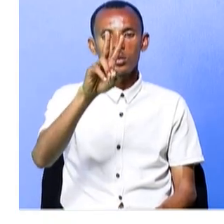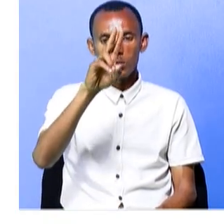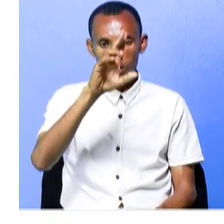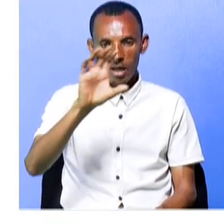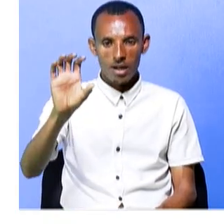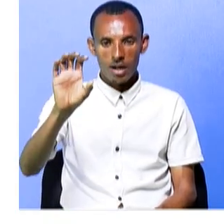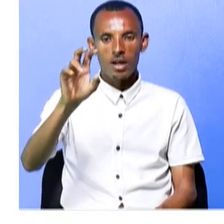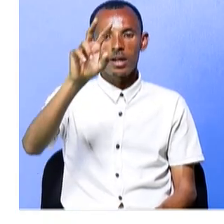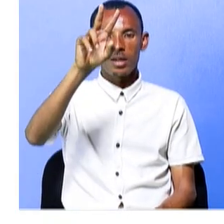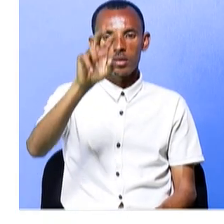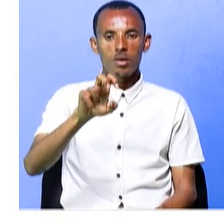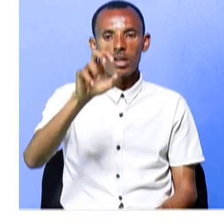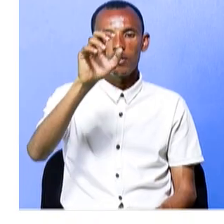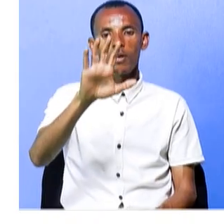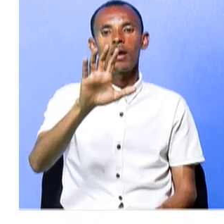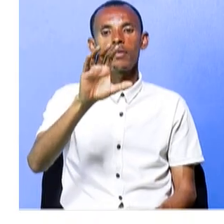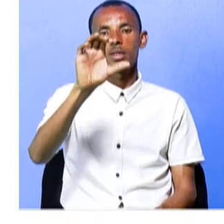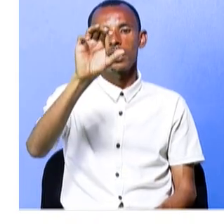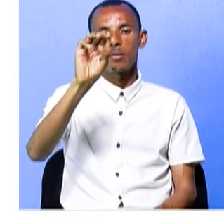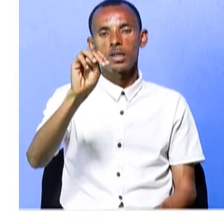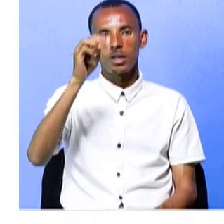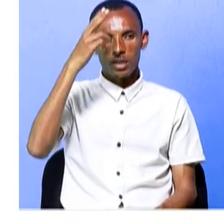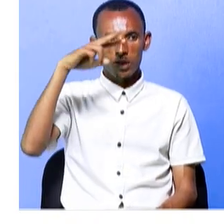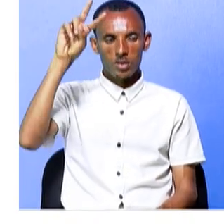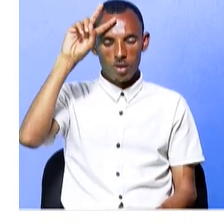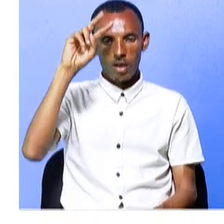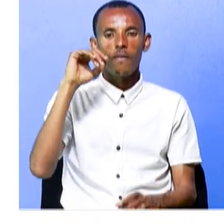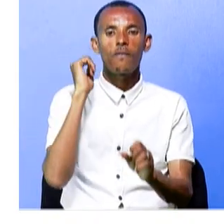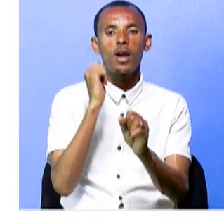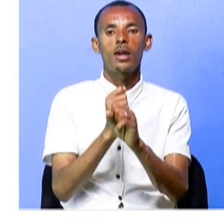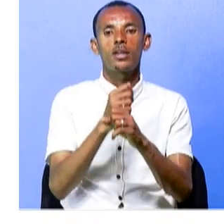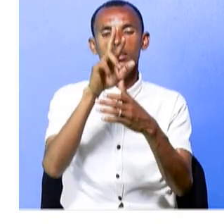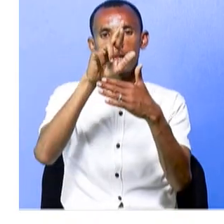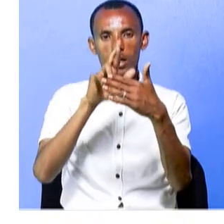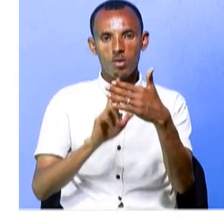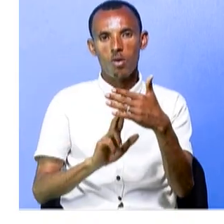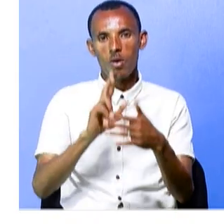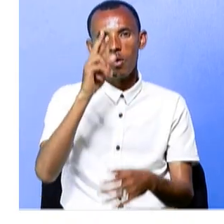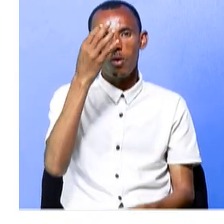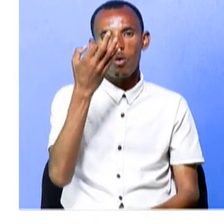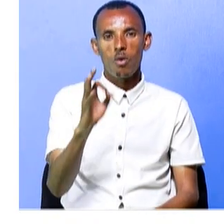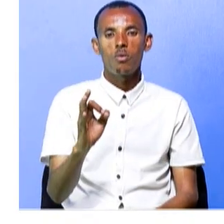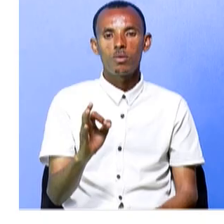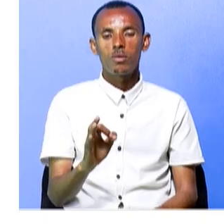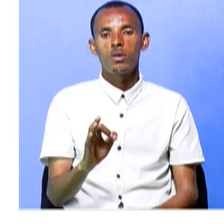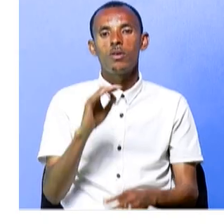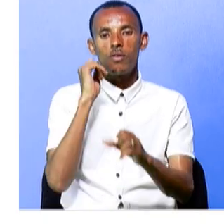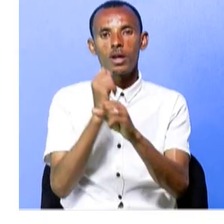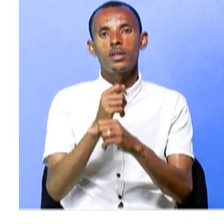225 centimeter square. Find the ratio of